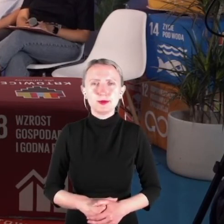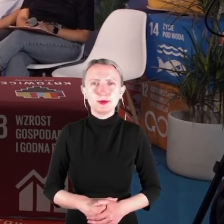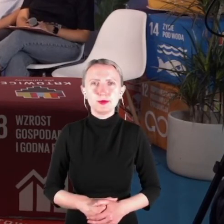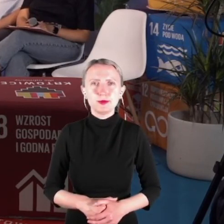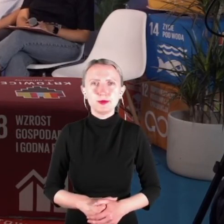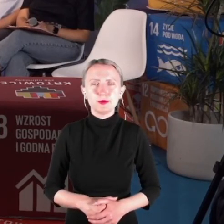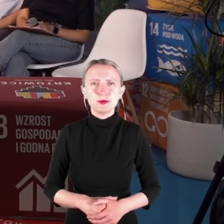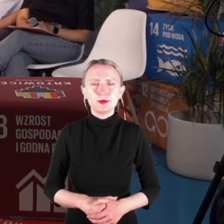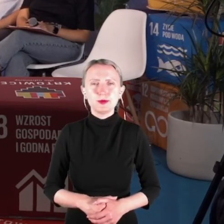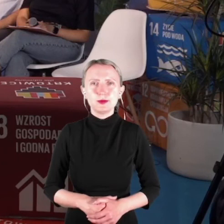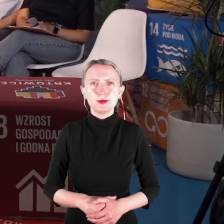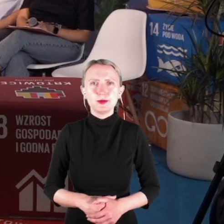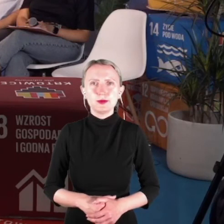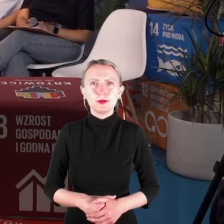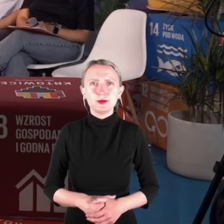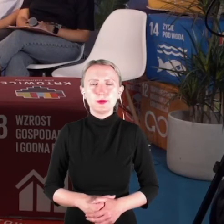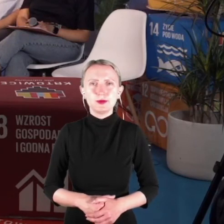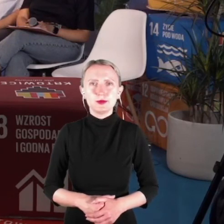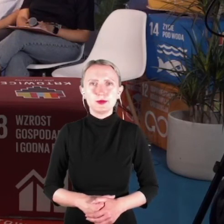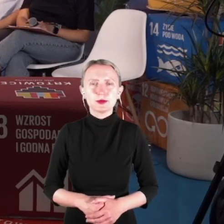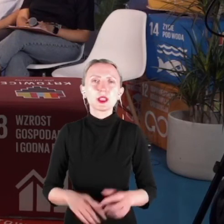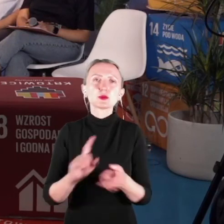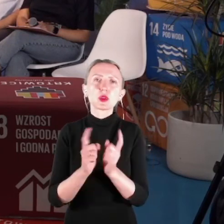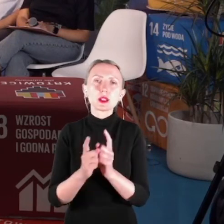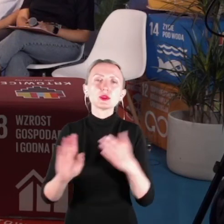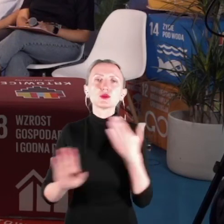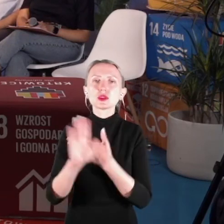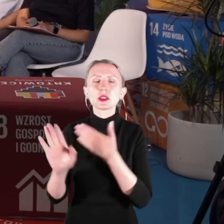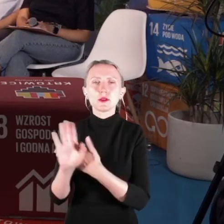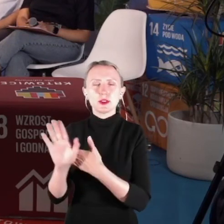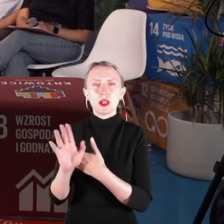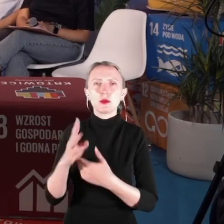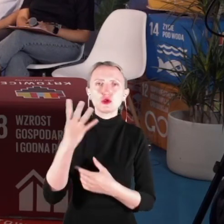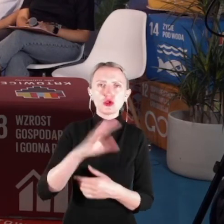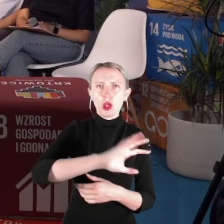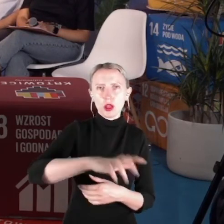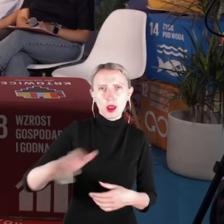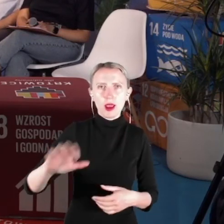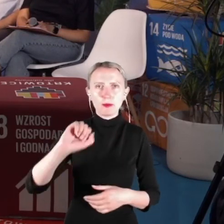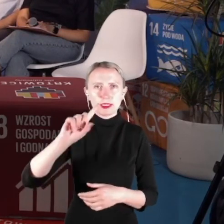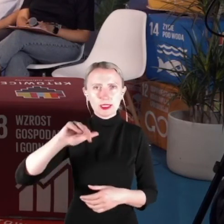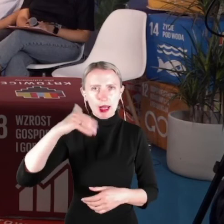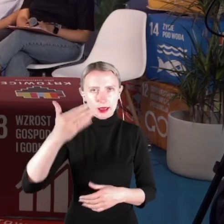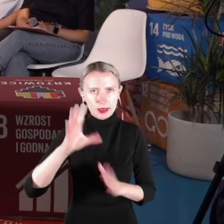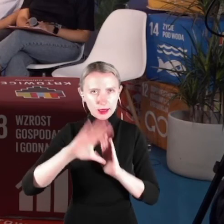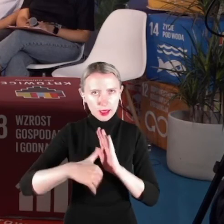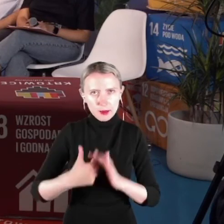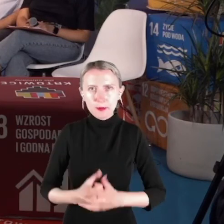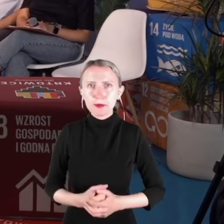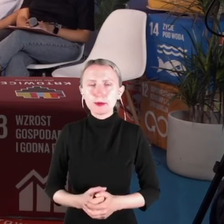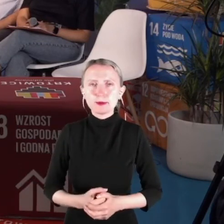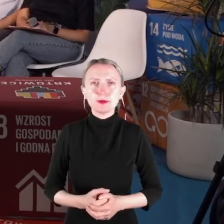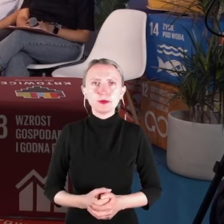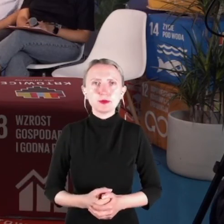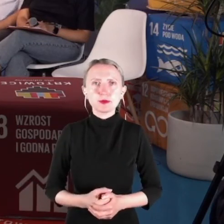we got together with representatives from 4 areas of Amsterdam. We call them credible messengers who have a